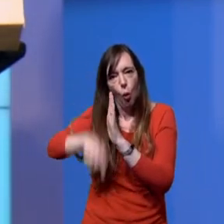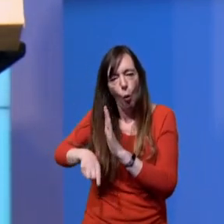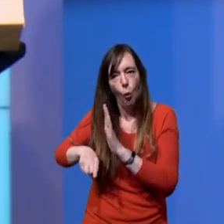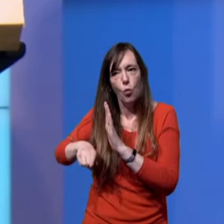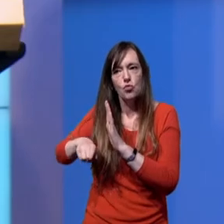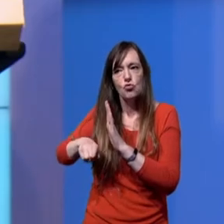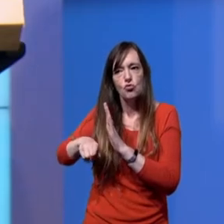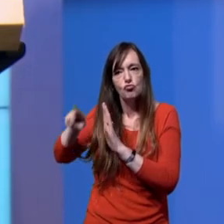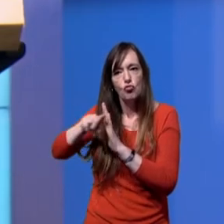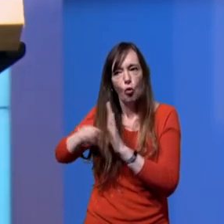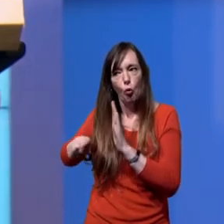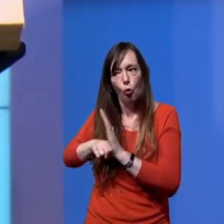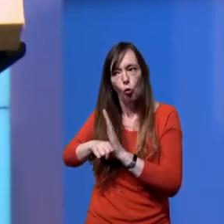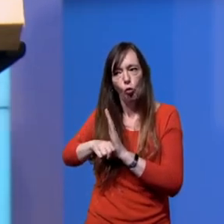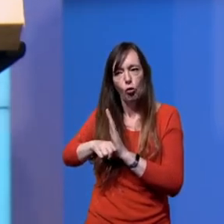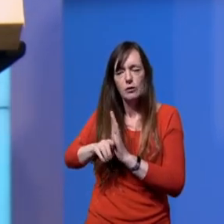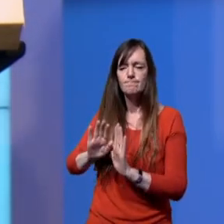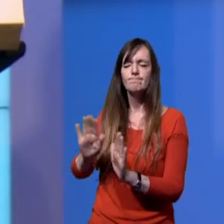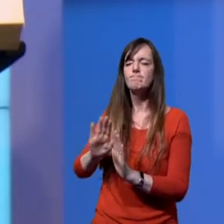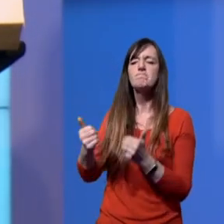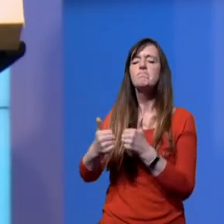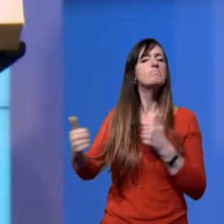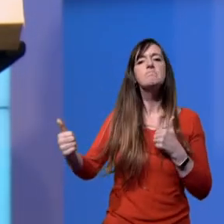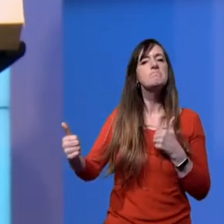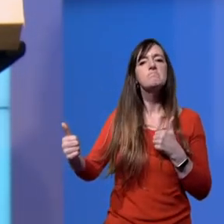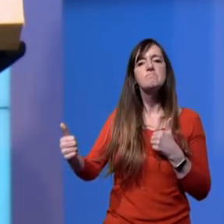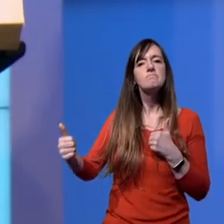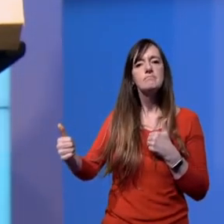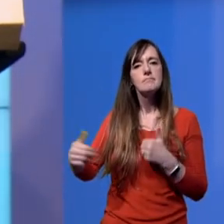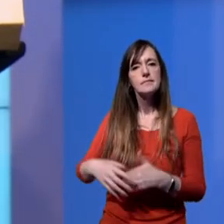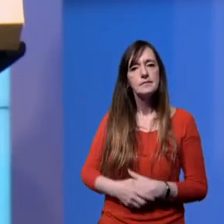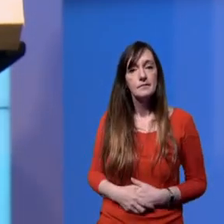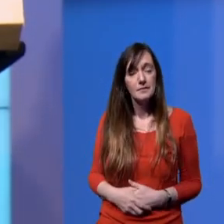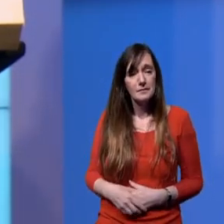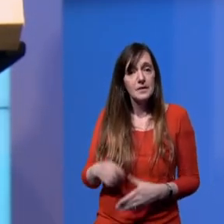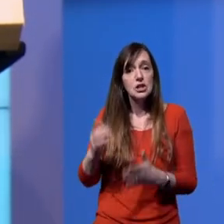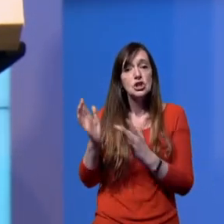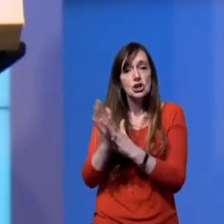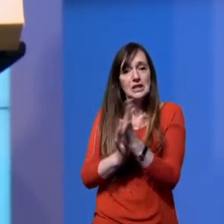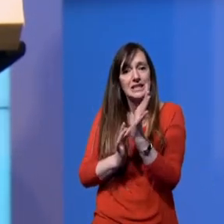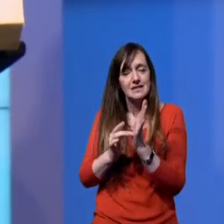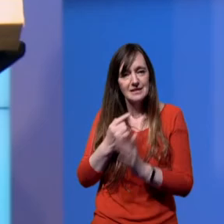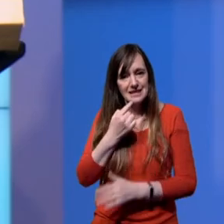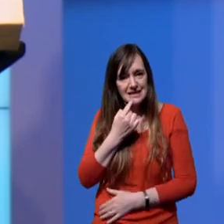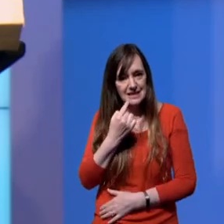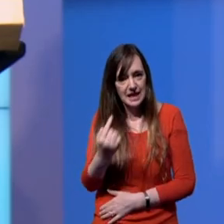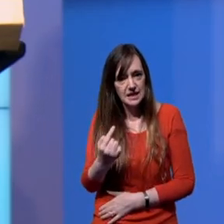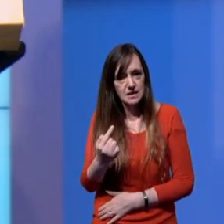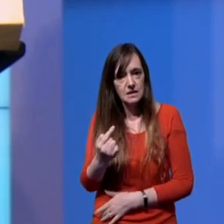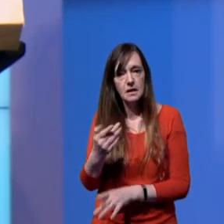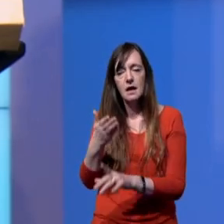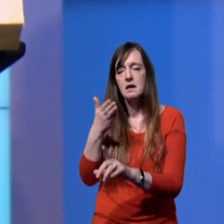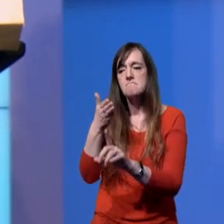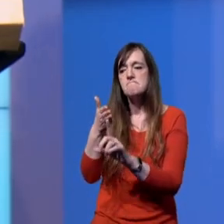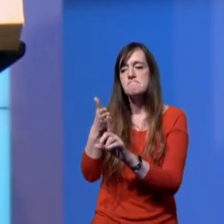then we might distance ourselves from you. And Jesus says, he knows.